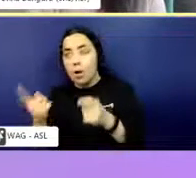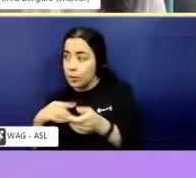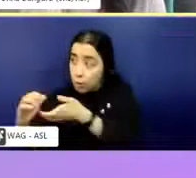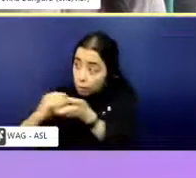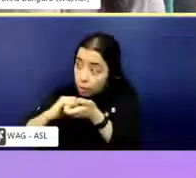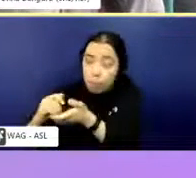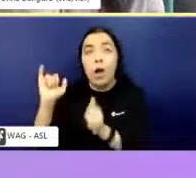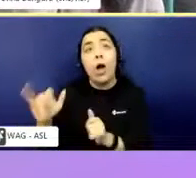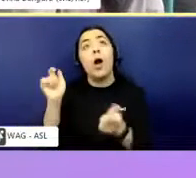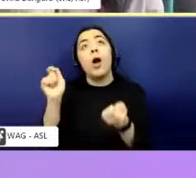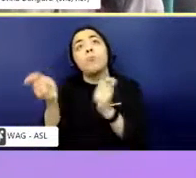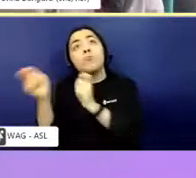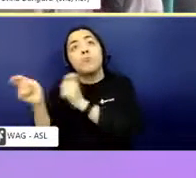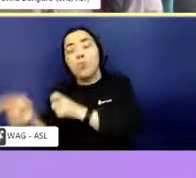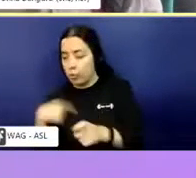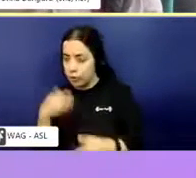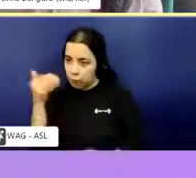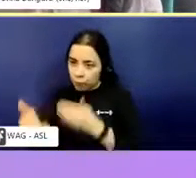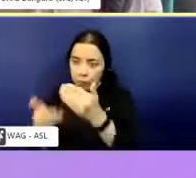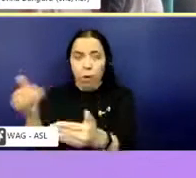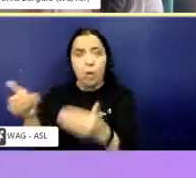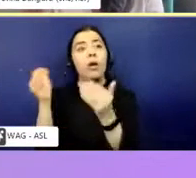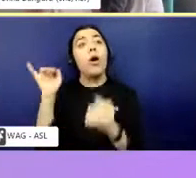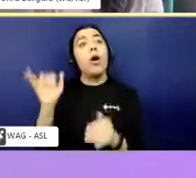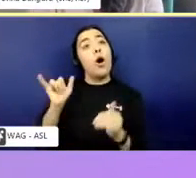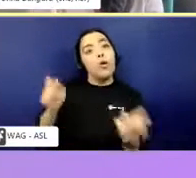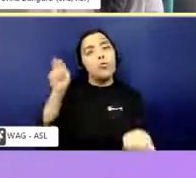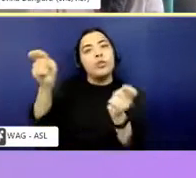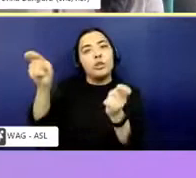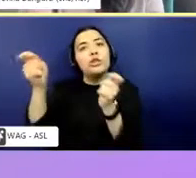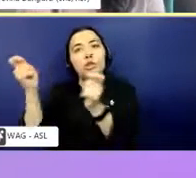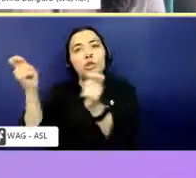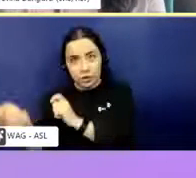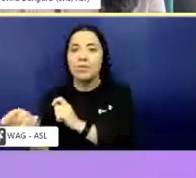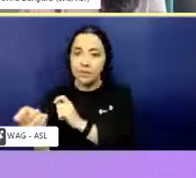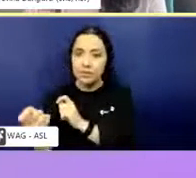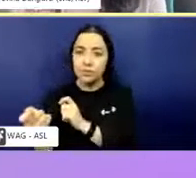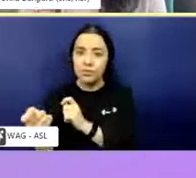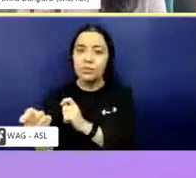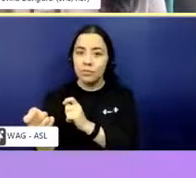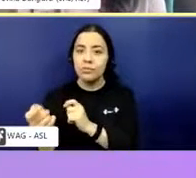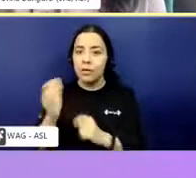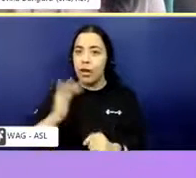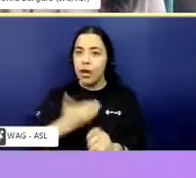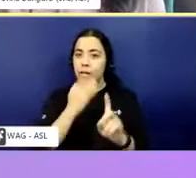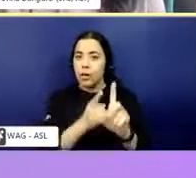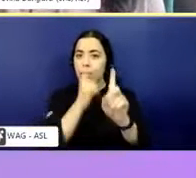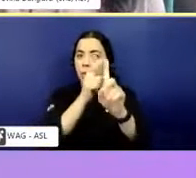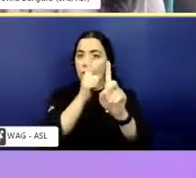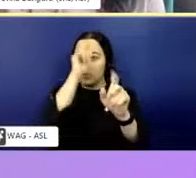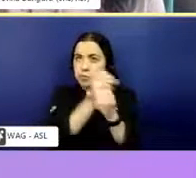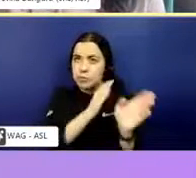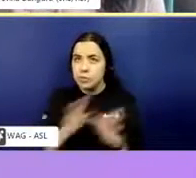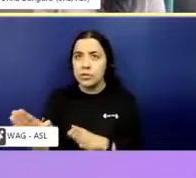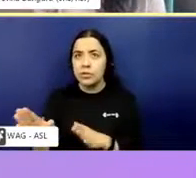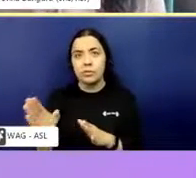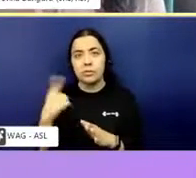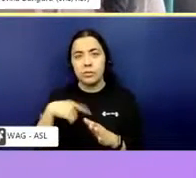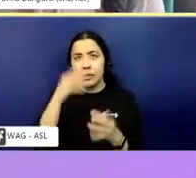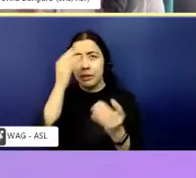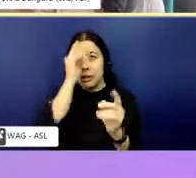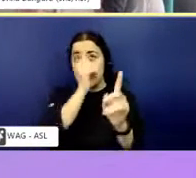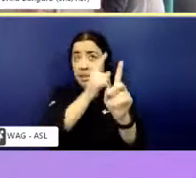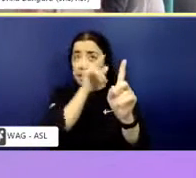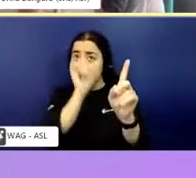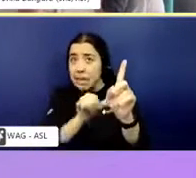forward. So we're going to rethink those goals, the strategic goals we've set. And after